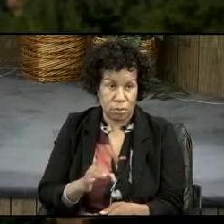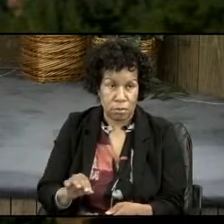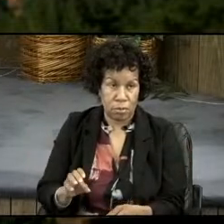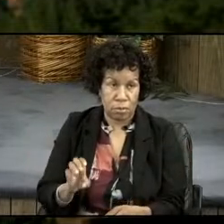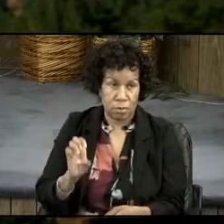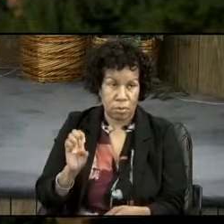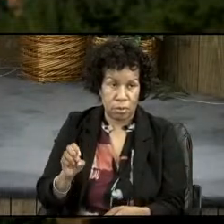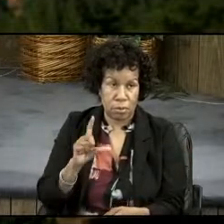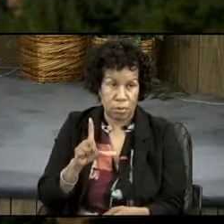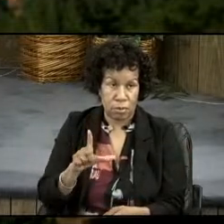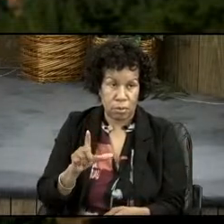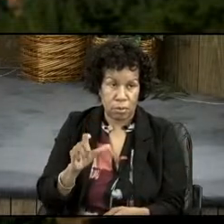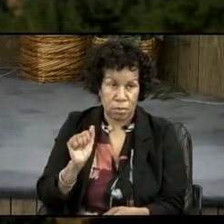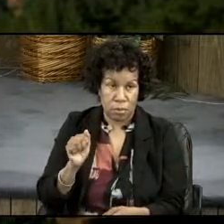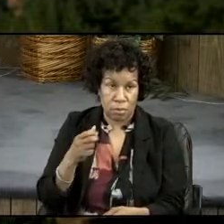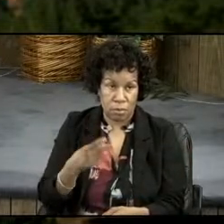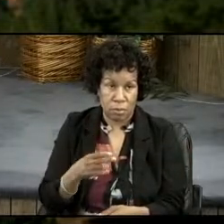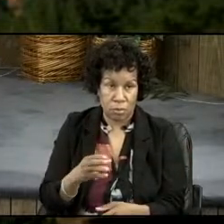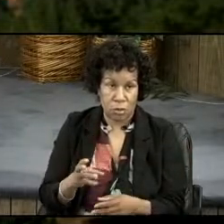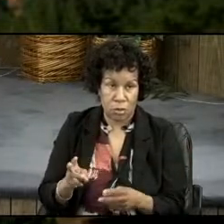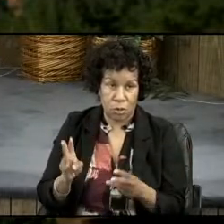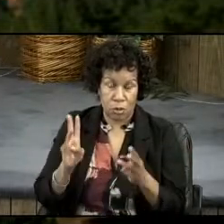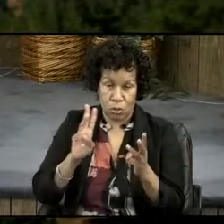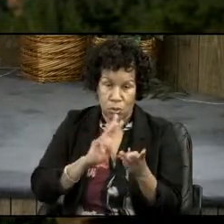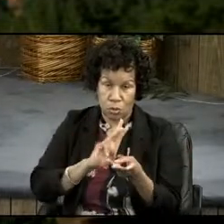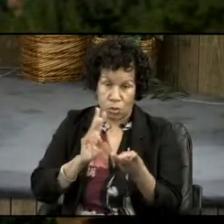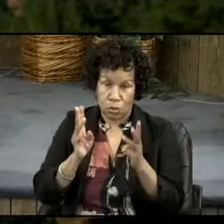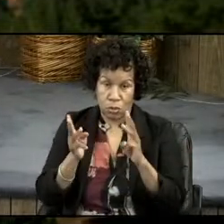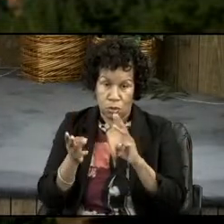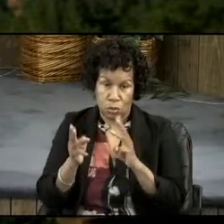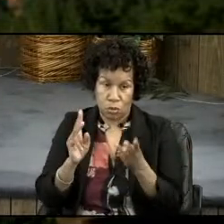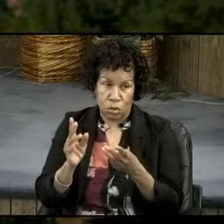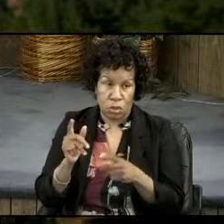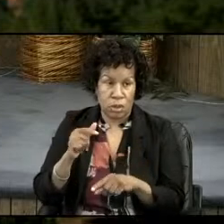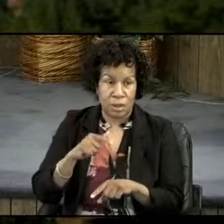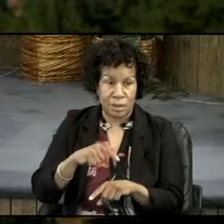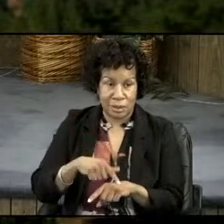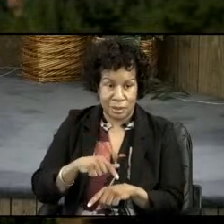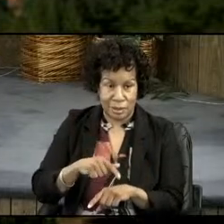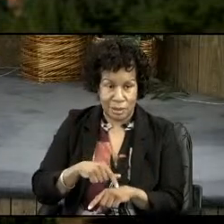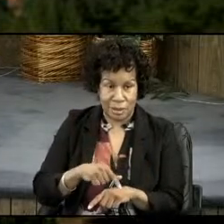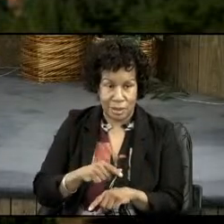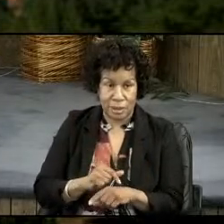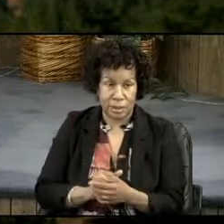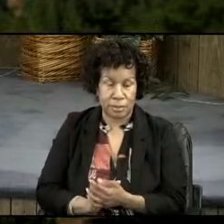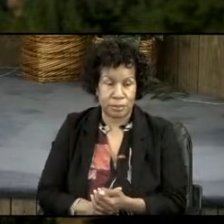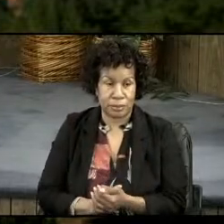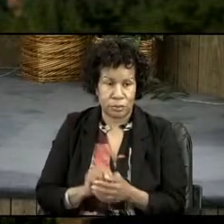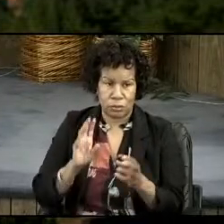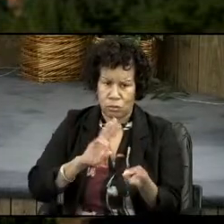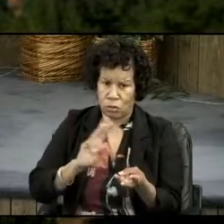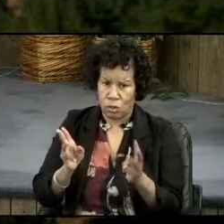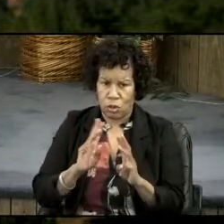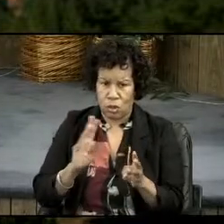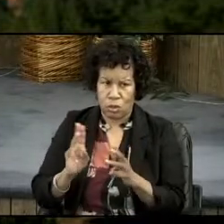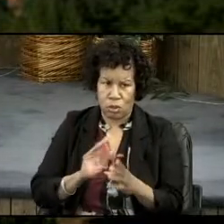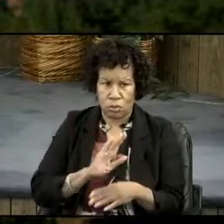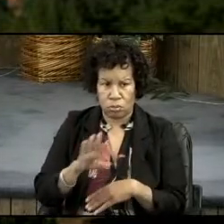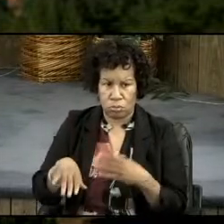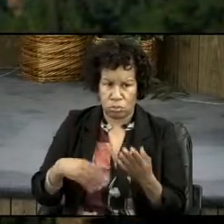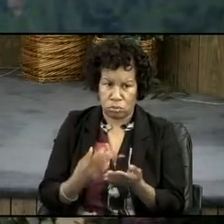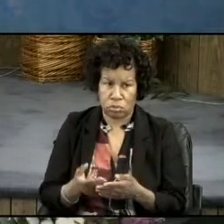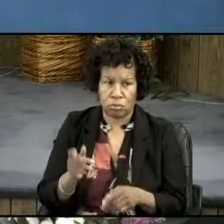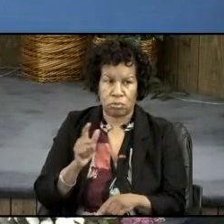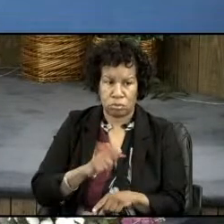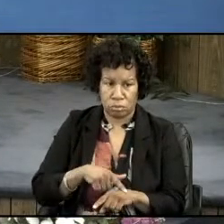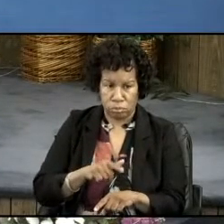it's wartime. Whenever spring came, for some reason, people just like going to war. That's what they did. That was their thing. That's what